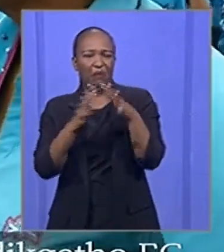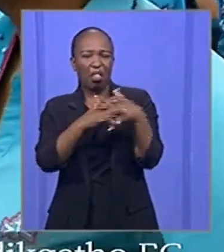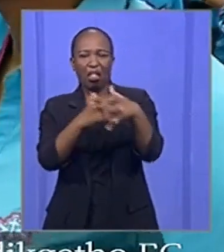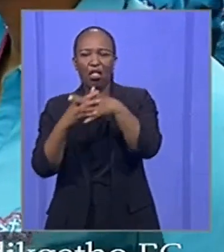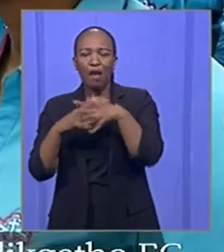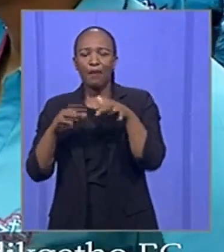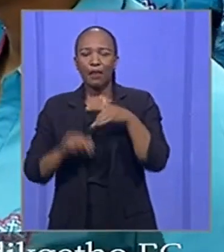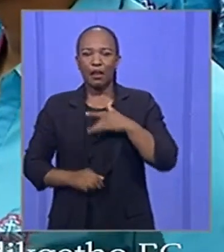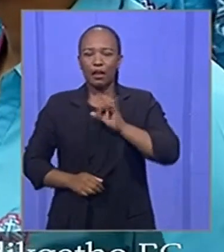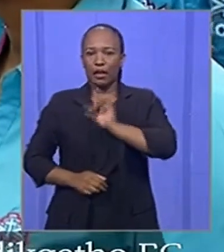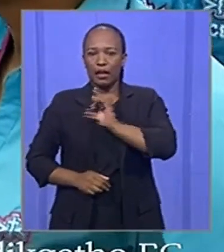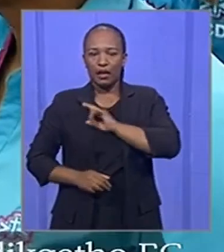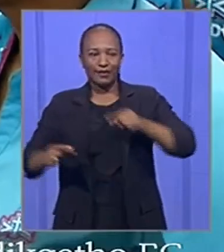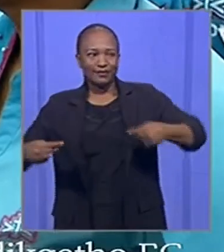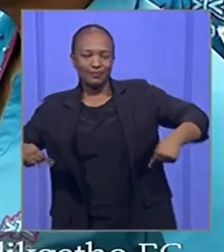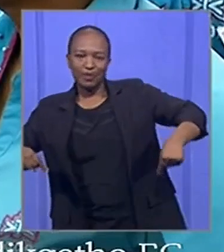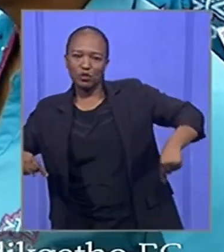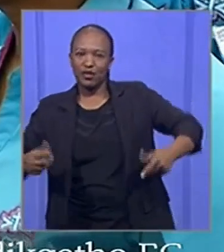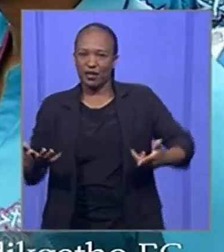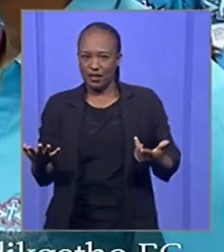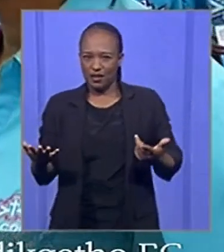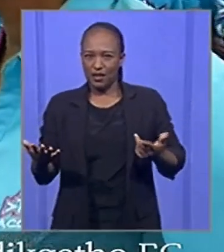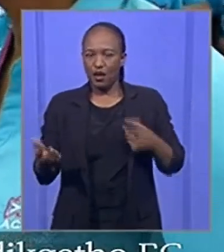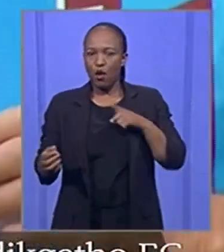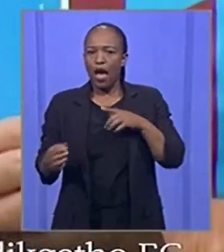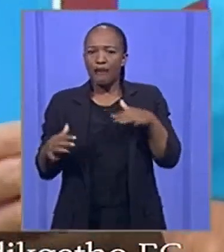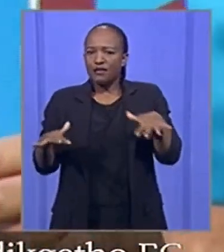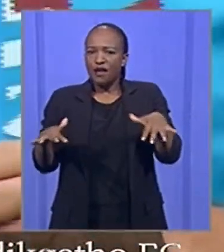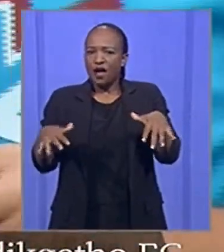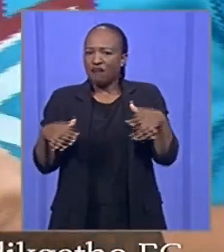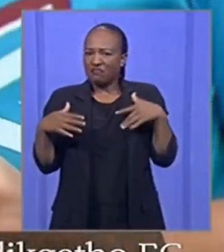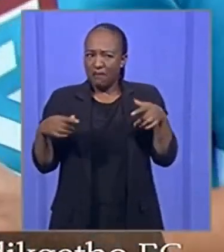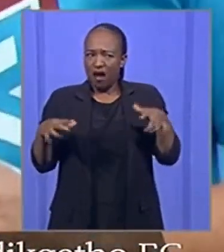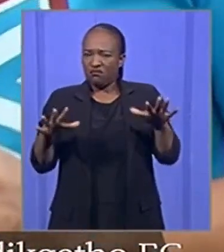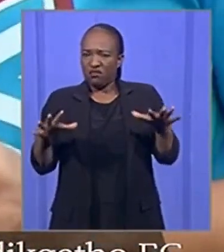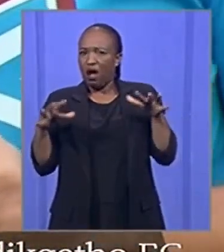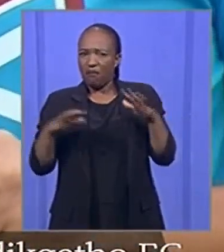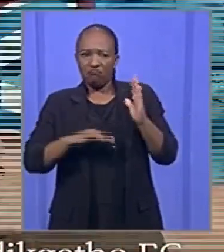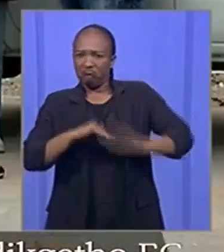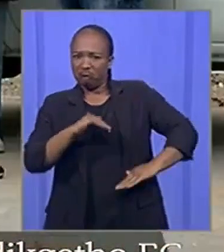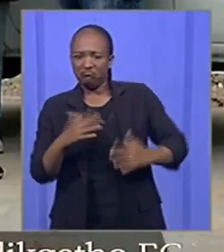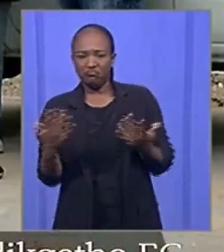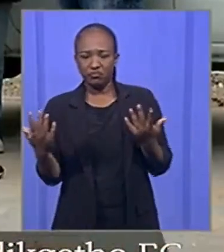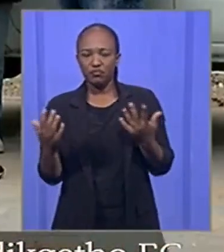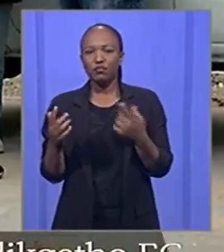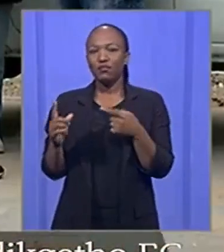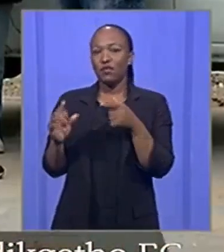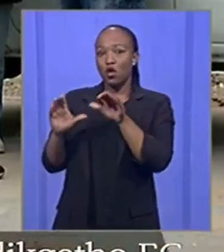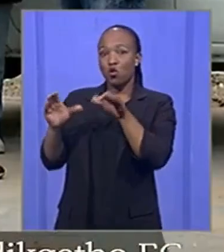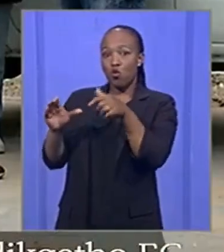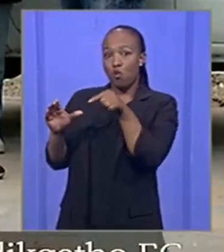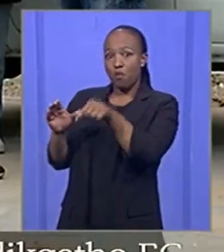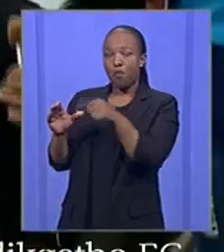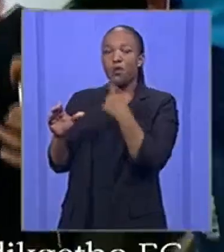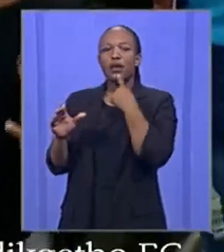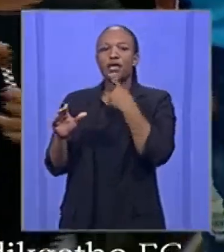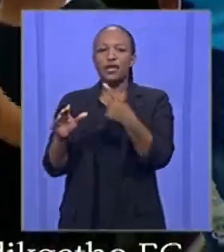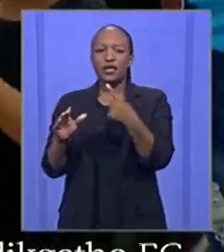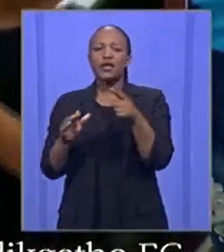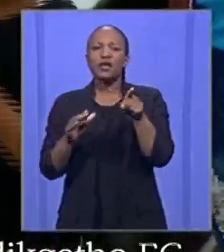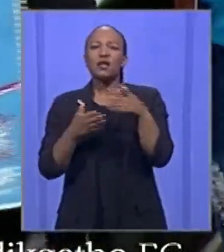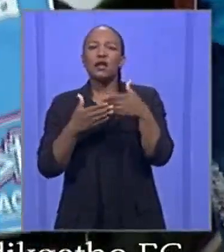in fear because they are not afraid of punishment. Batshehetsi ba mokga ba re ACDP ina le bokgoni ba kaho ya malapa